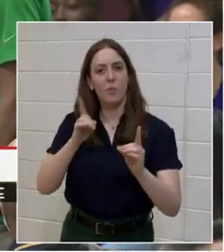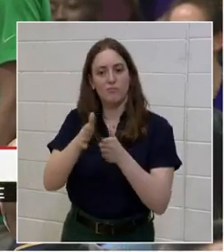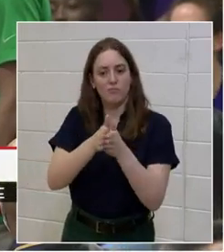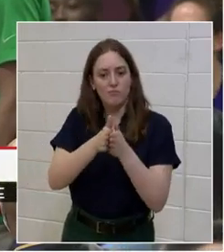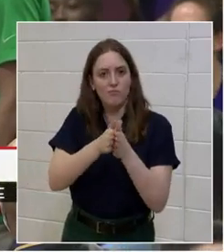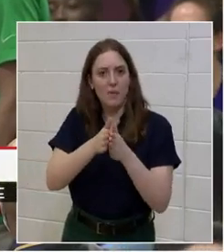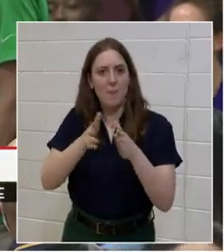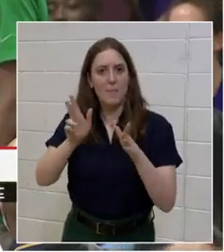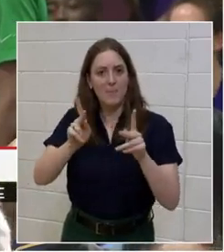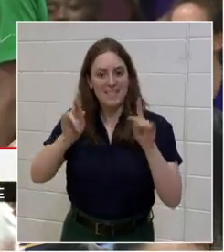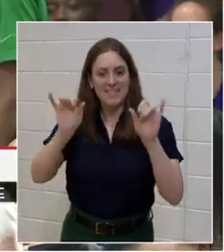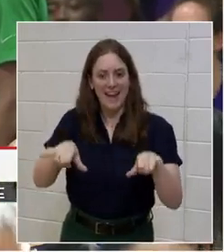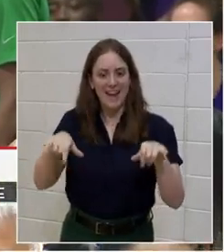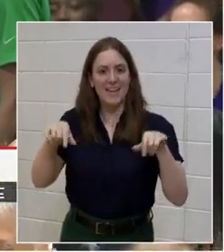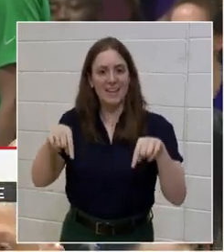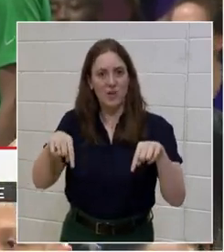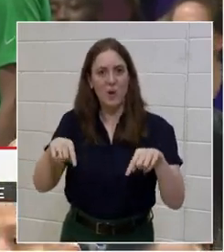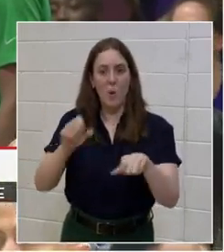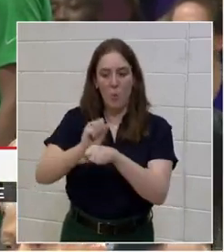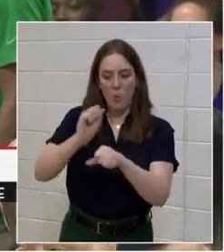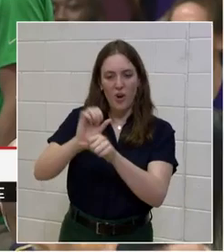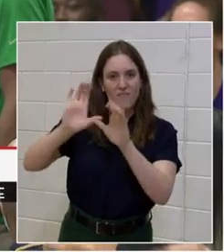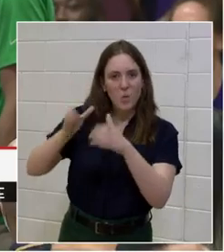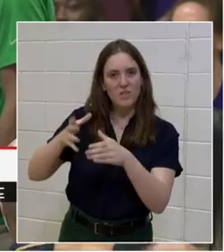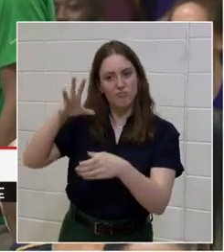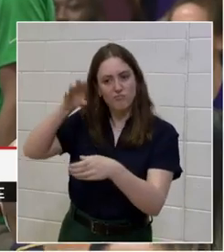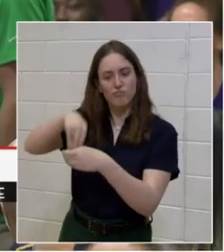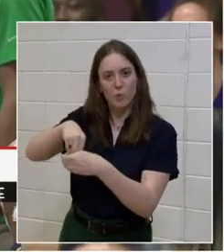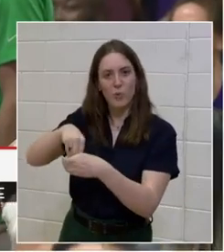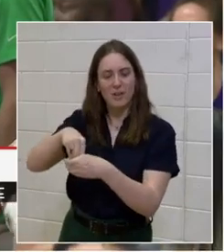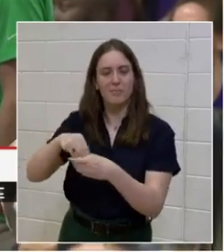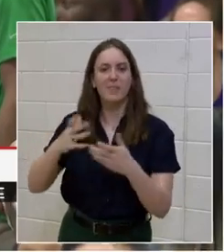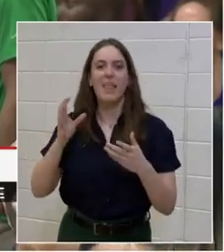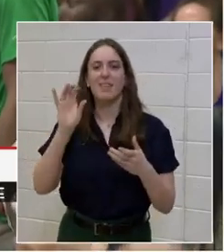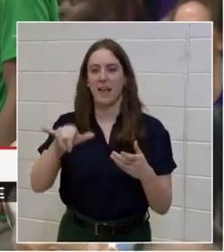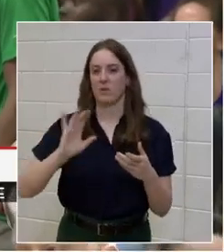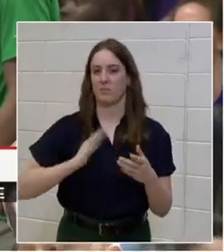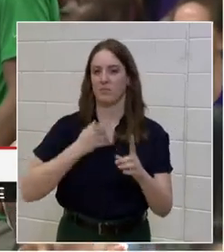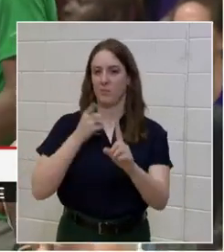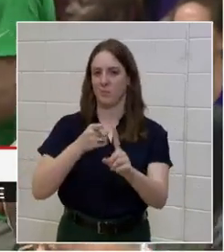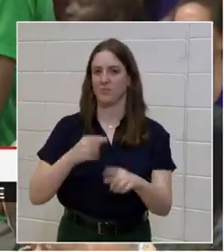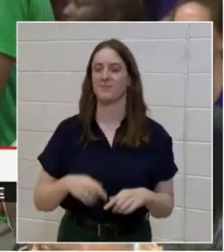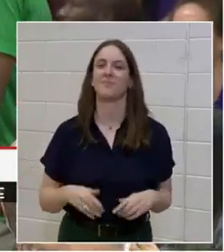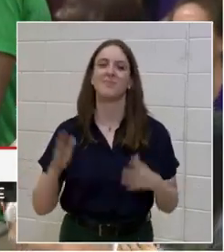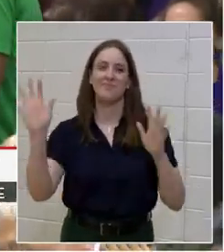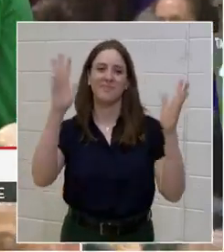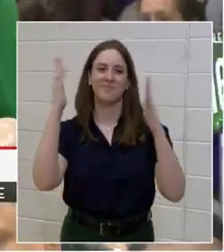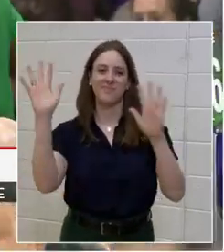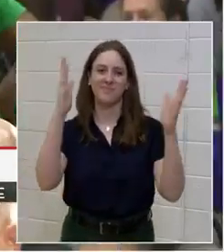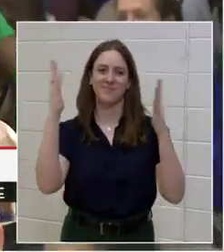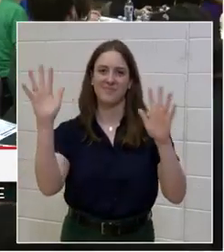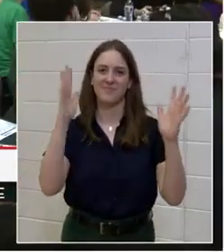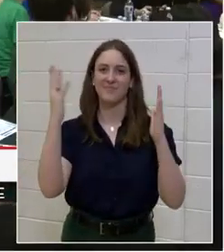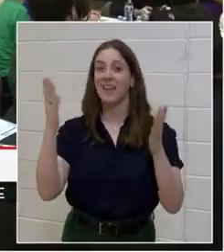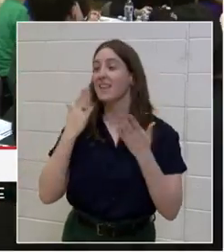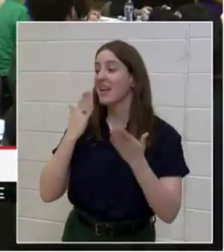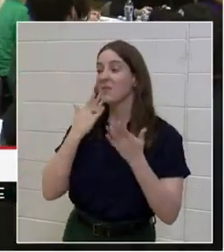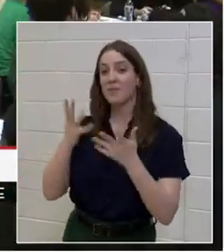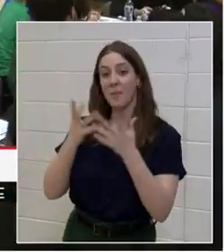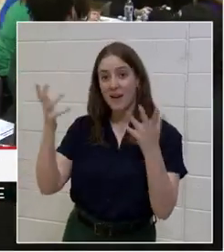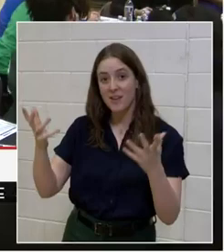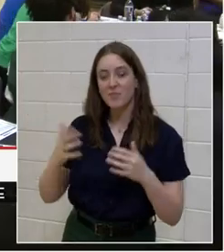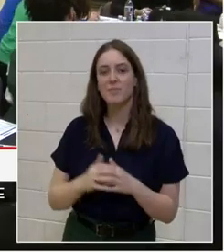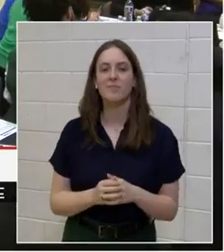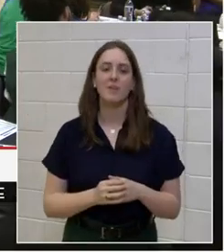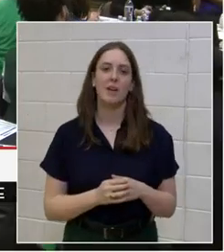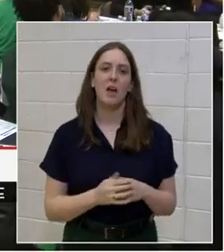want to stay here to actually work in our workforce, which will bring us more money. And that's what we came up with. Thank you very much. I just want to remind everyone you